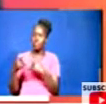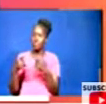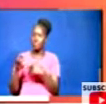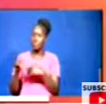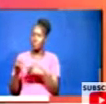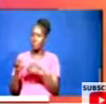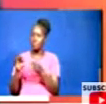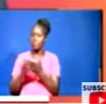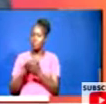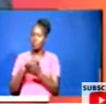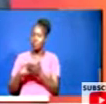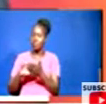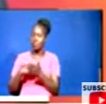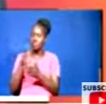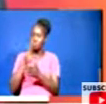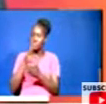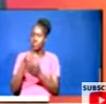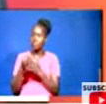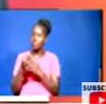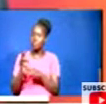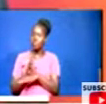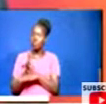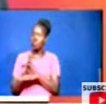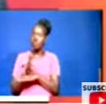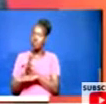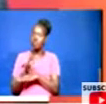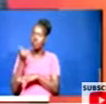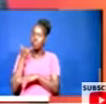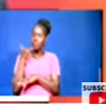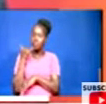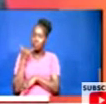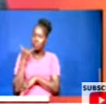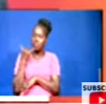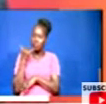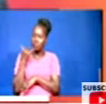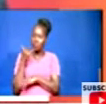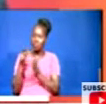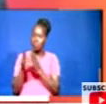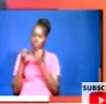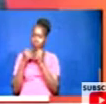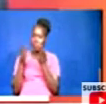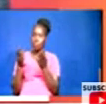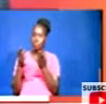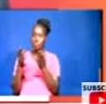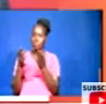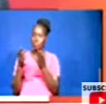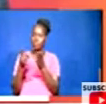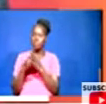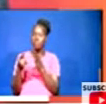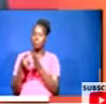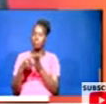if somebody borrows money, whether using mobile platforms, and they don't pay, straight away they are